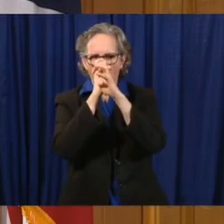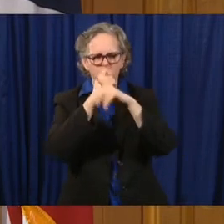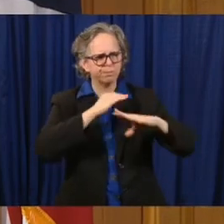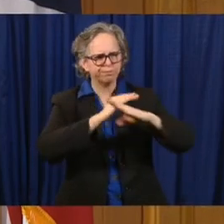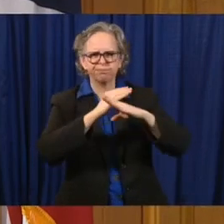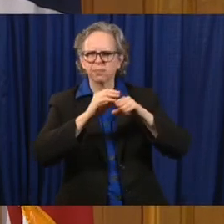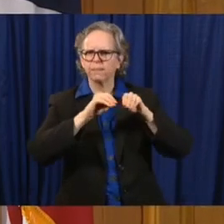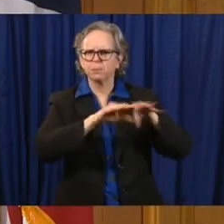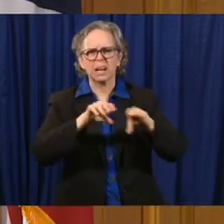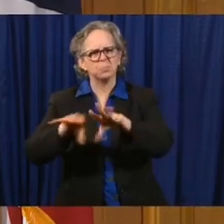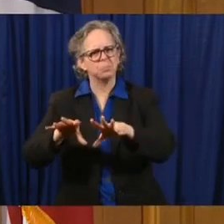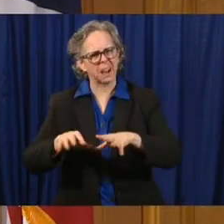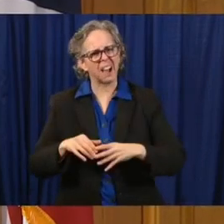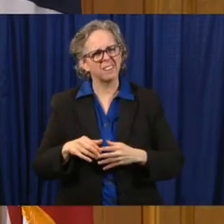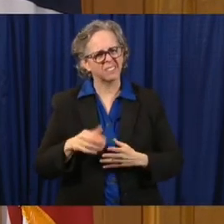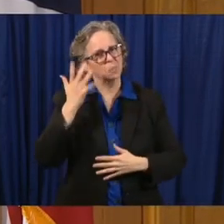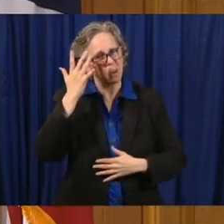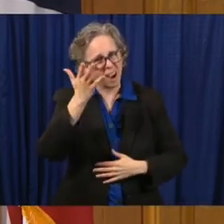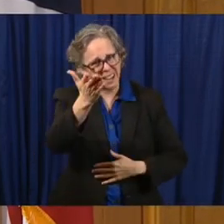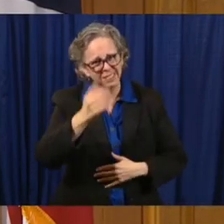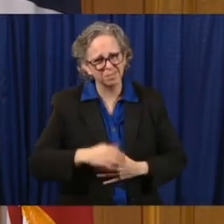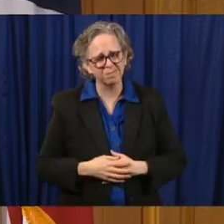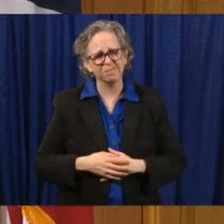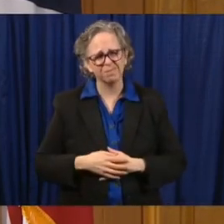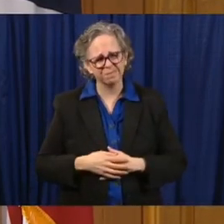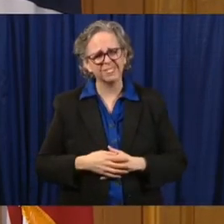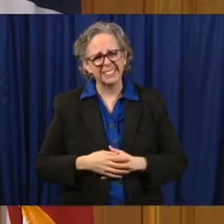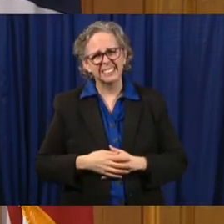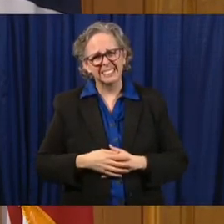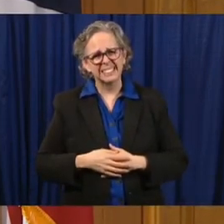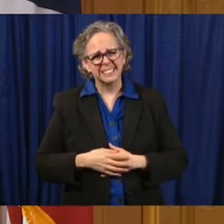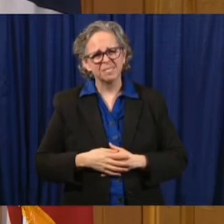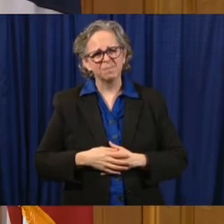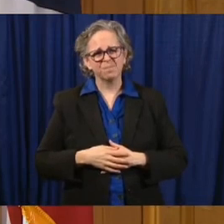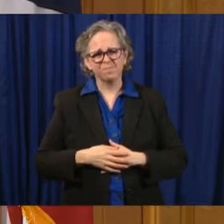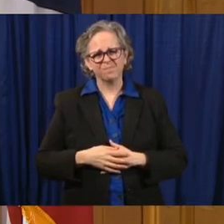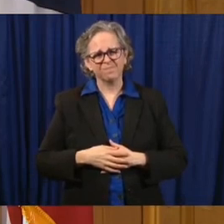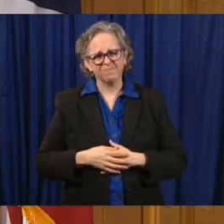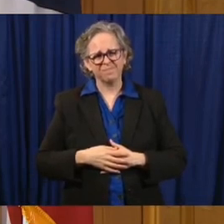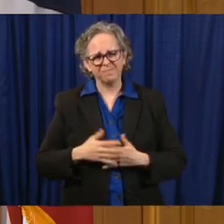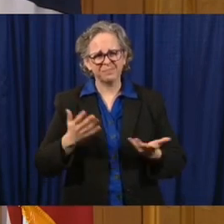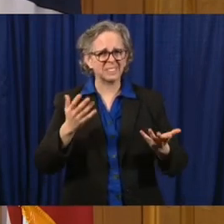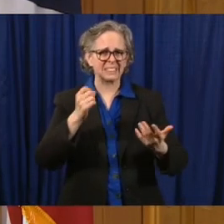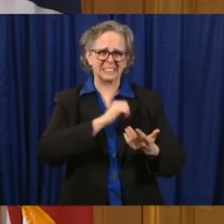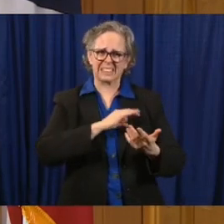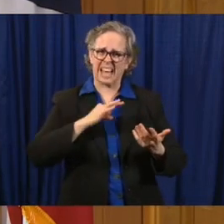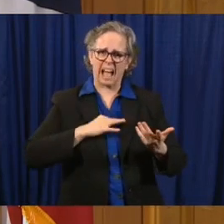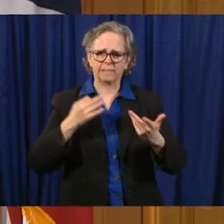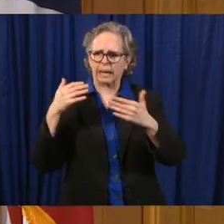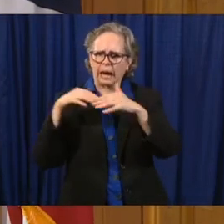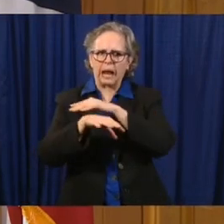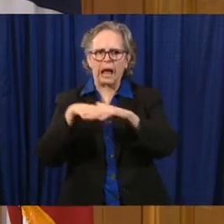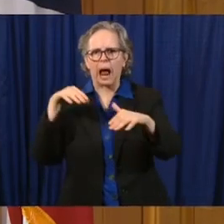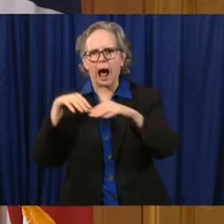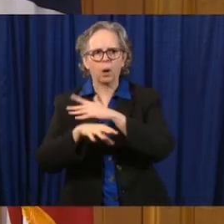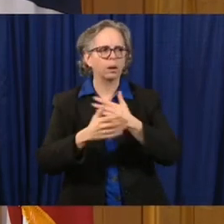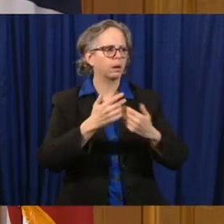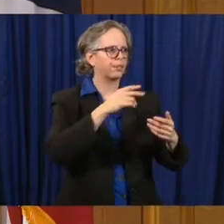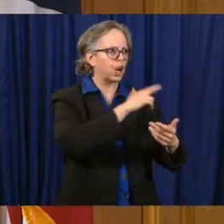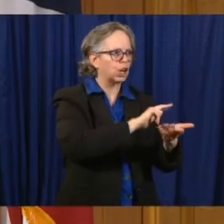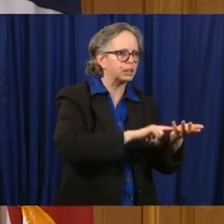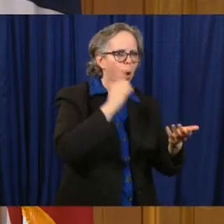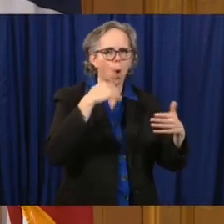quite candidly, we have a large staff. They're going in and out. And we